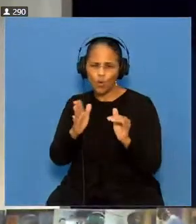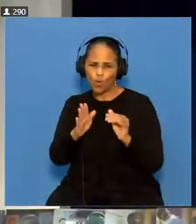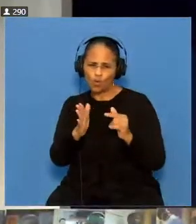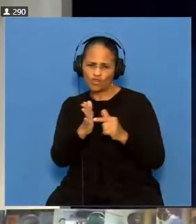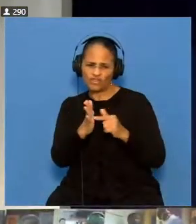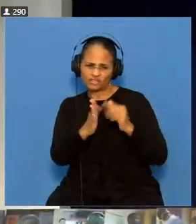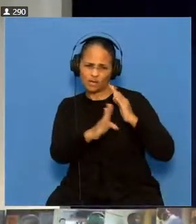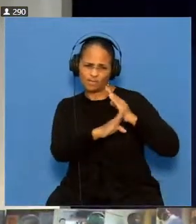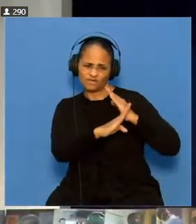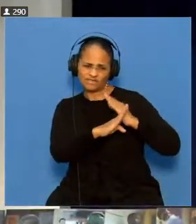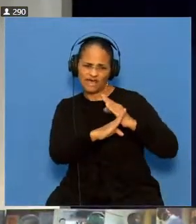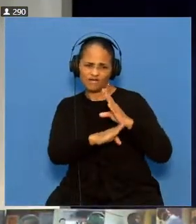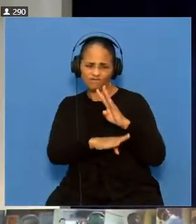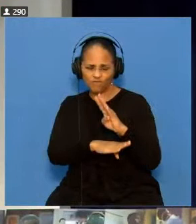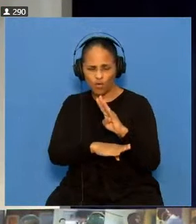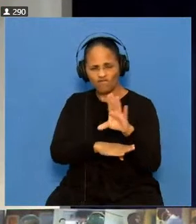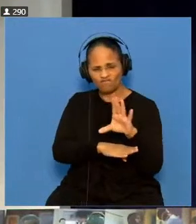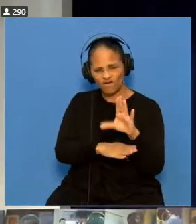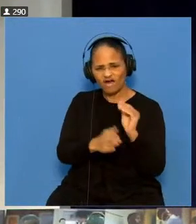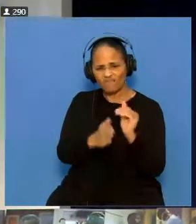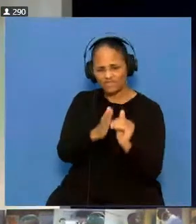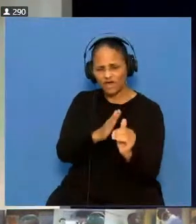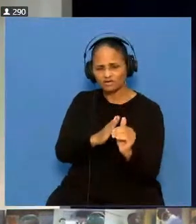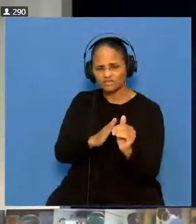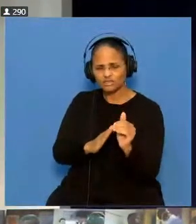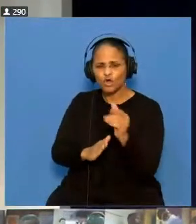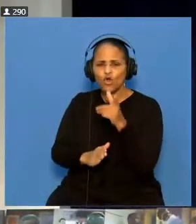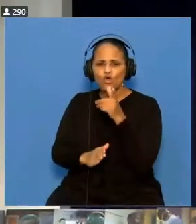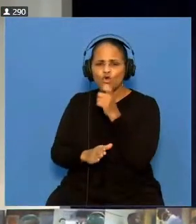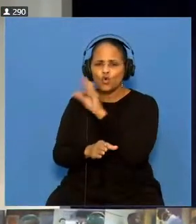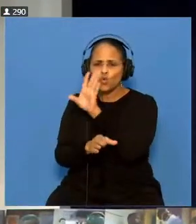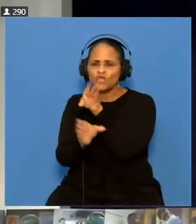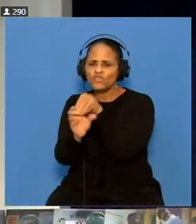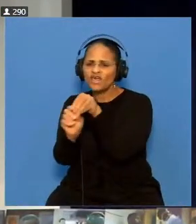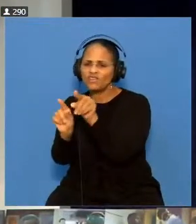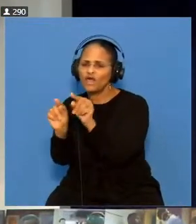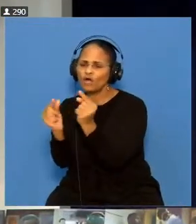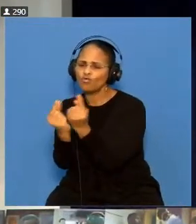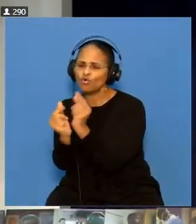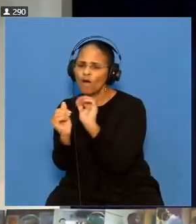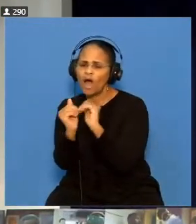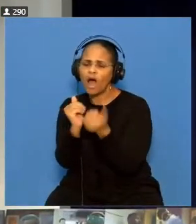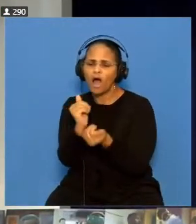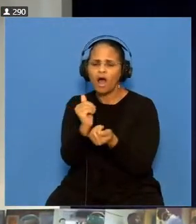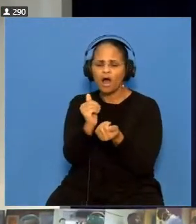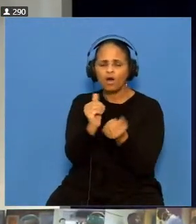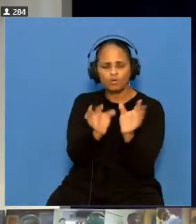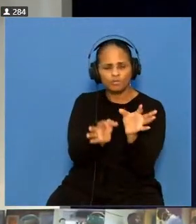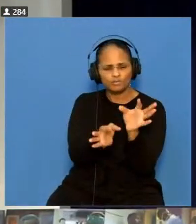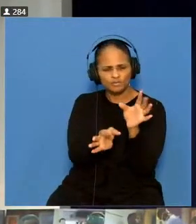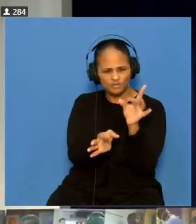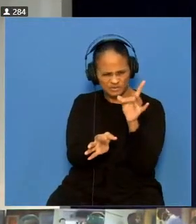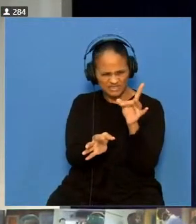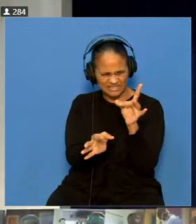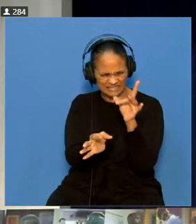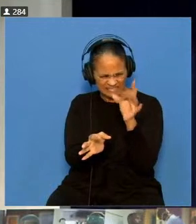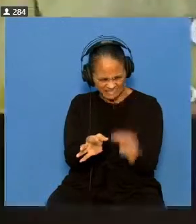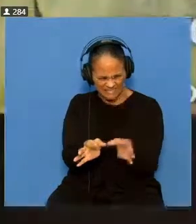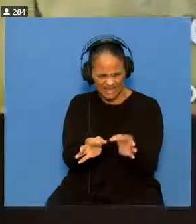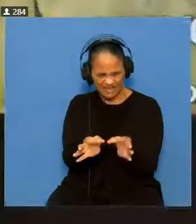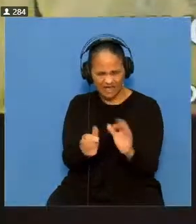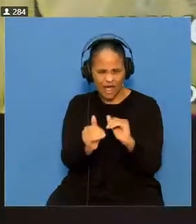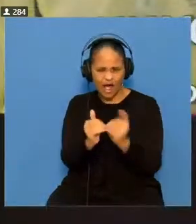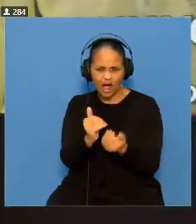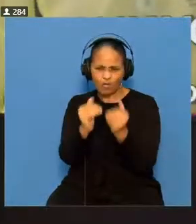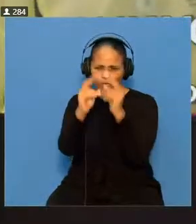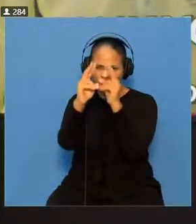about 4,500. So who within that group is how's it going to be, who's going to make the decision as to how it's divided up? Thank